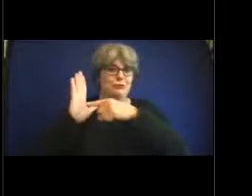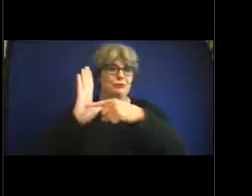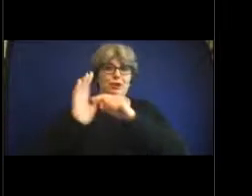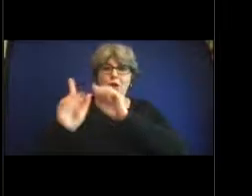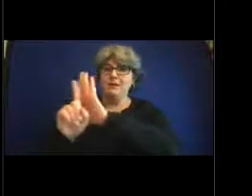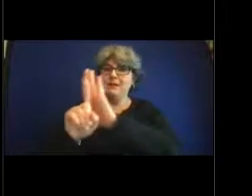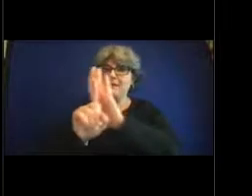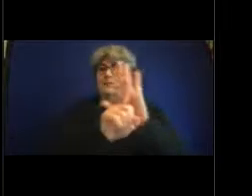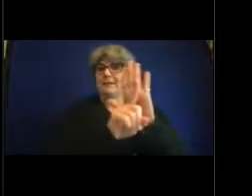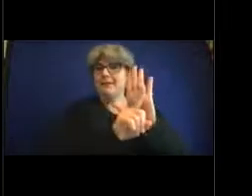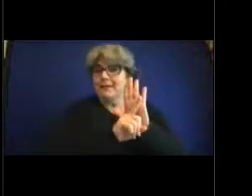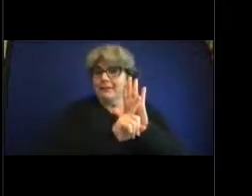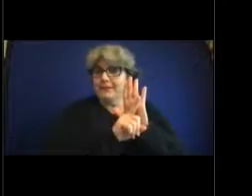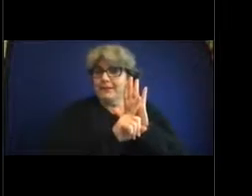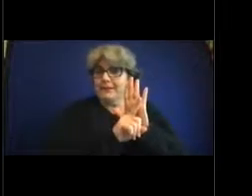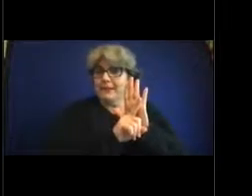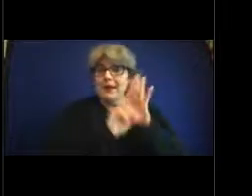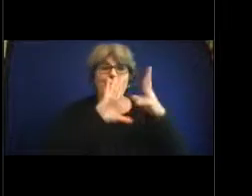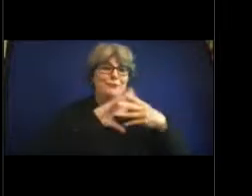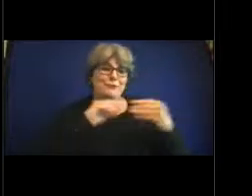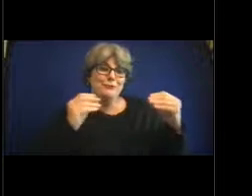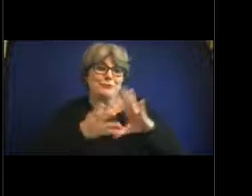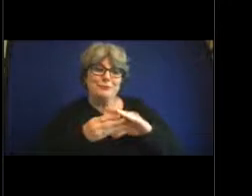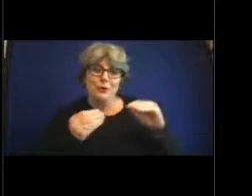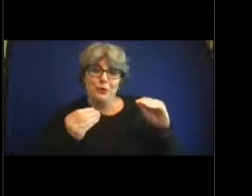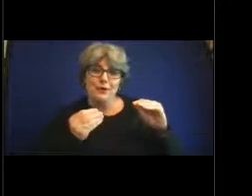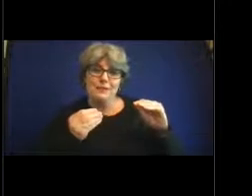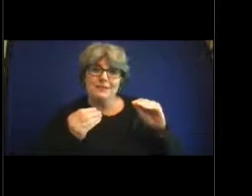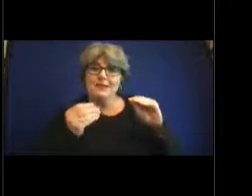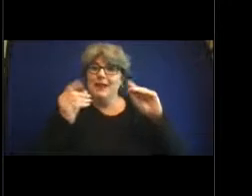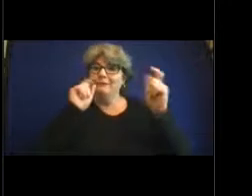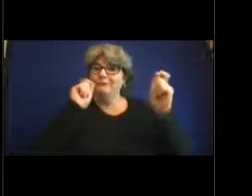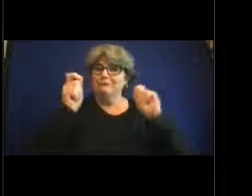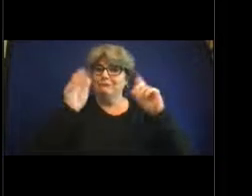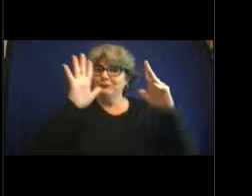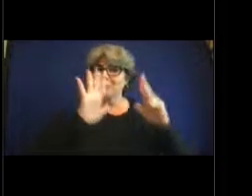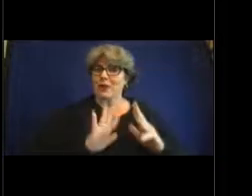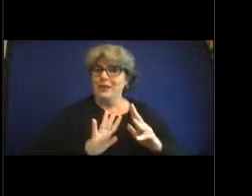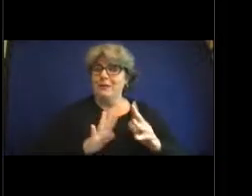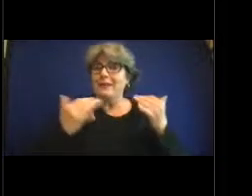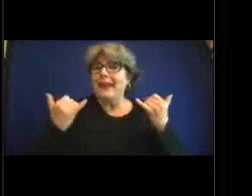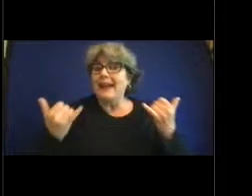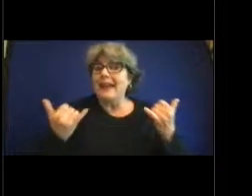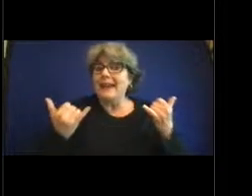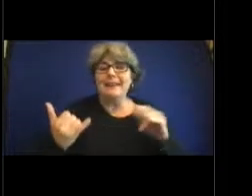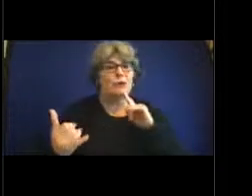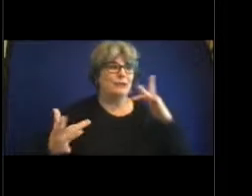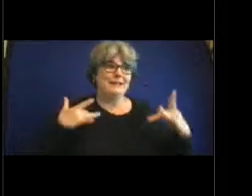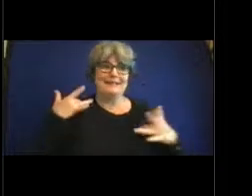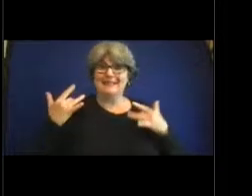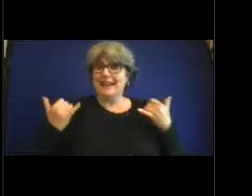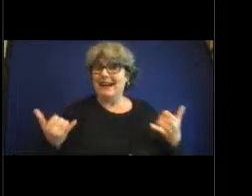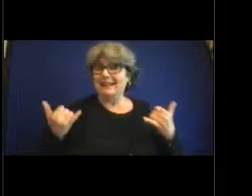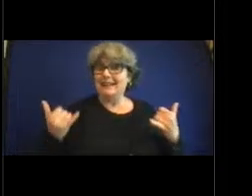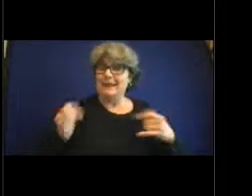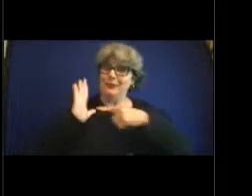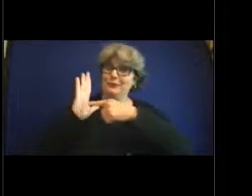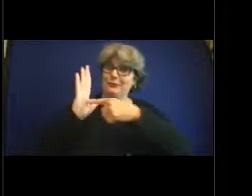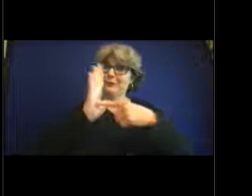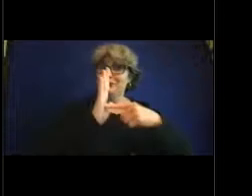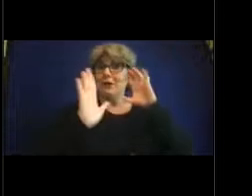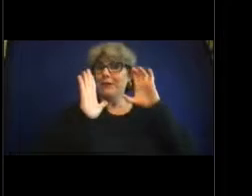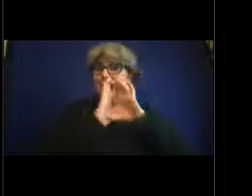their own stories of climate change. And now we're super excited to share the winning